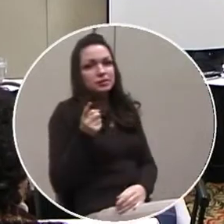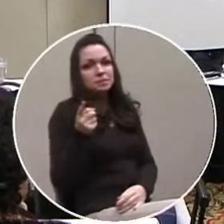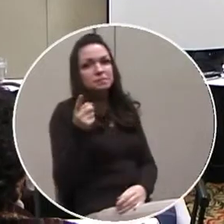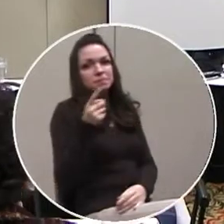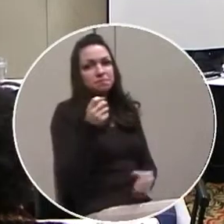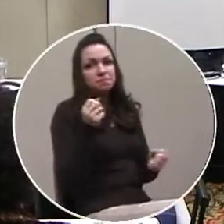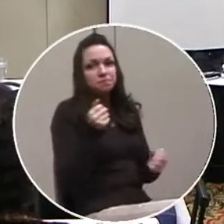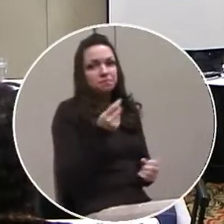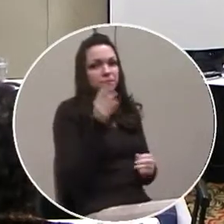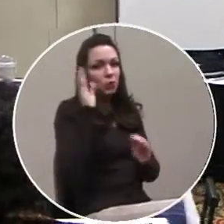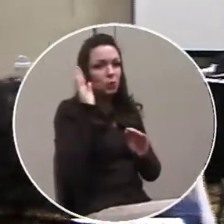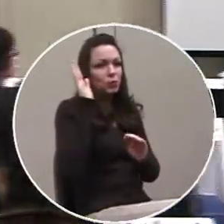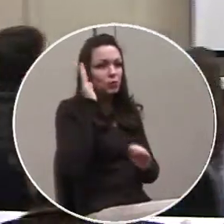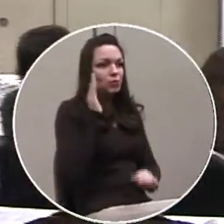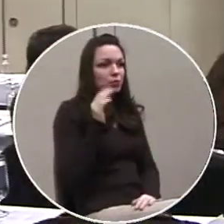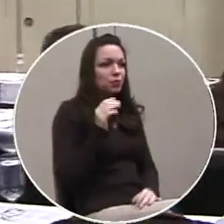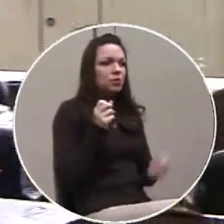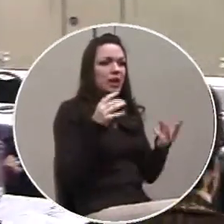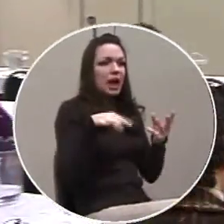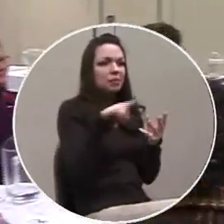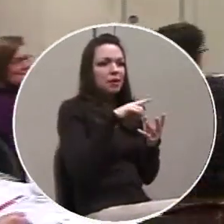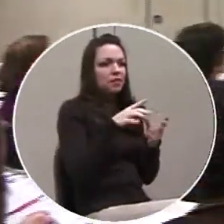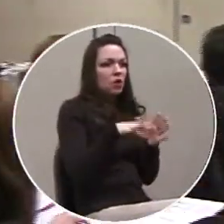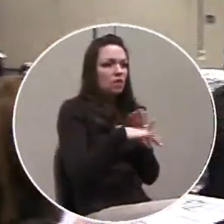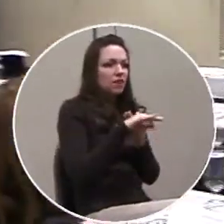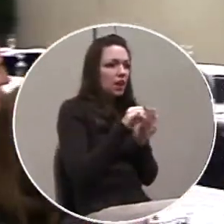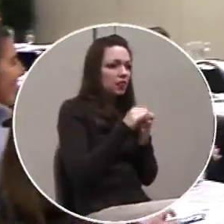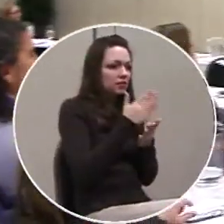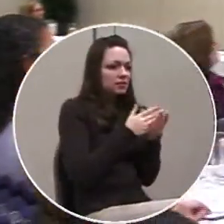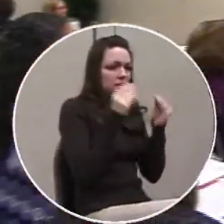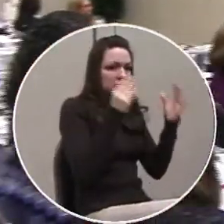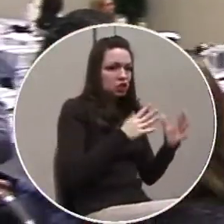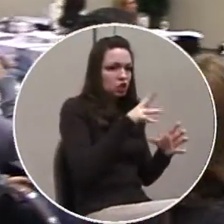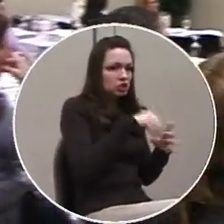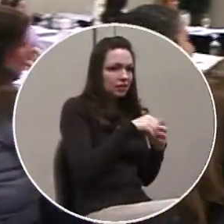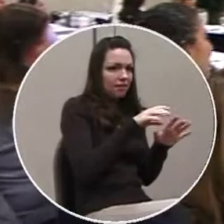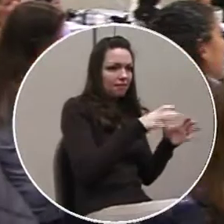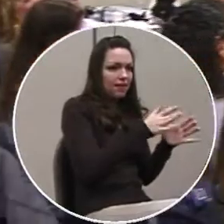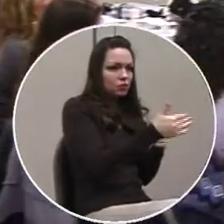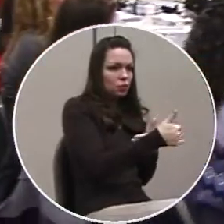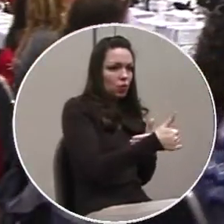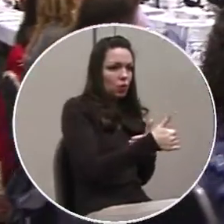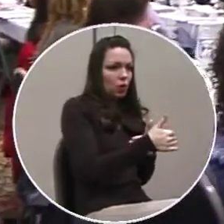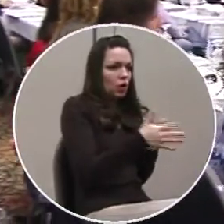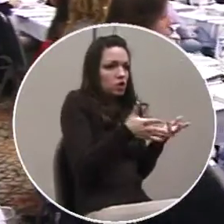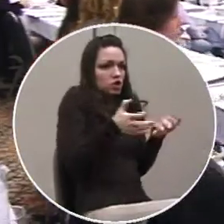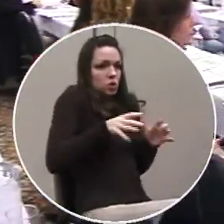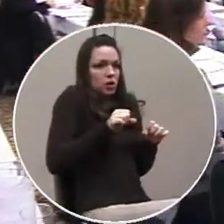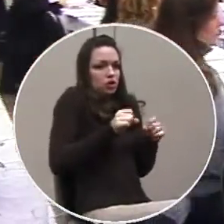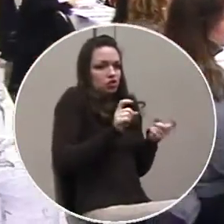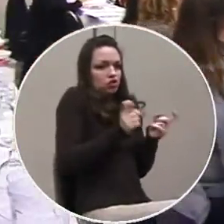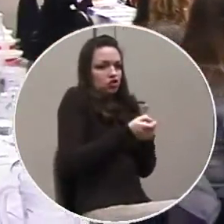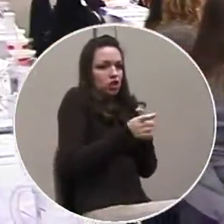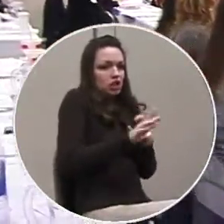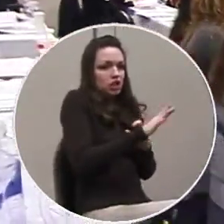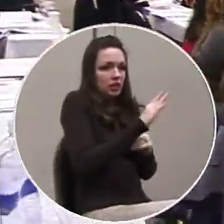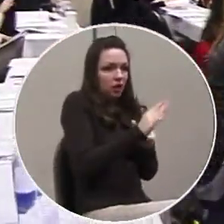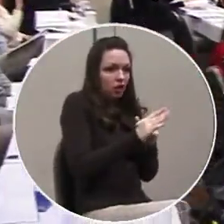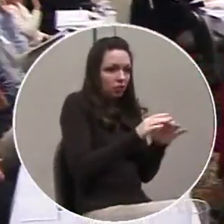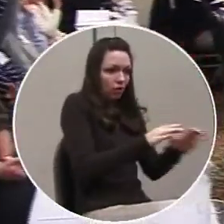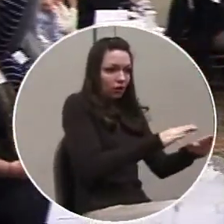Yep. How many of you have found reluctance on the part of teachers in the classroom to change their practices to accommodate your students?